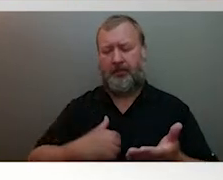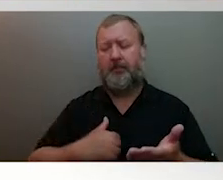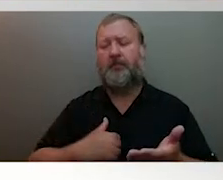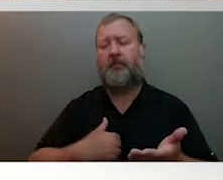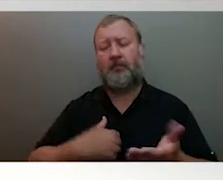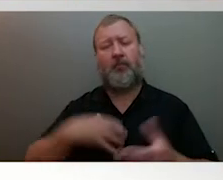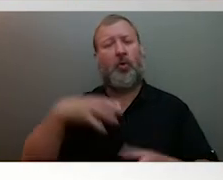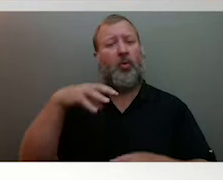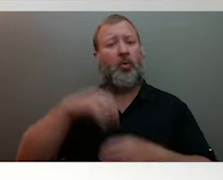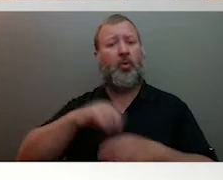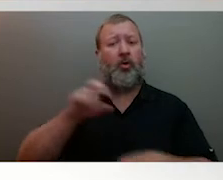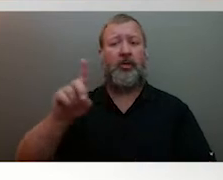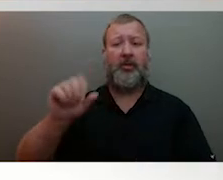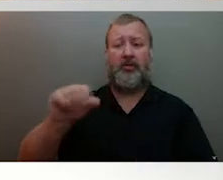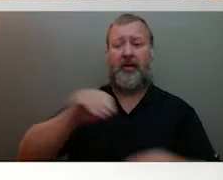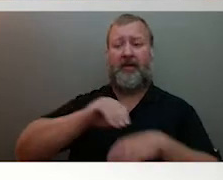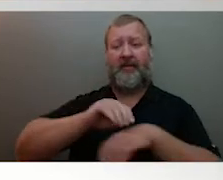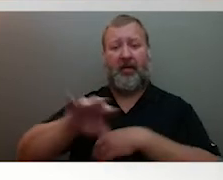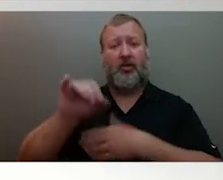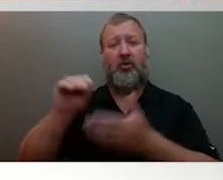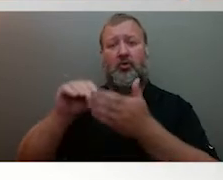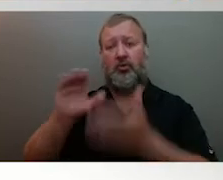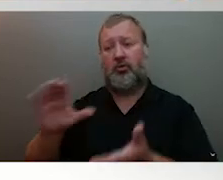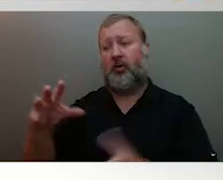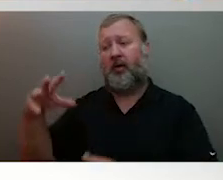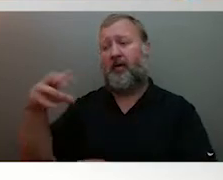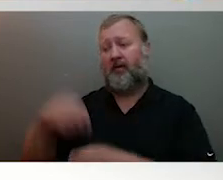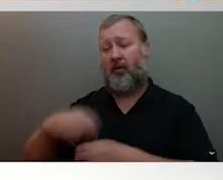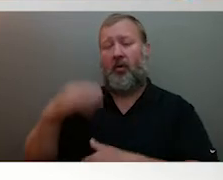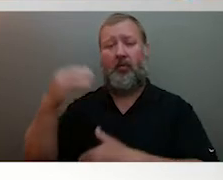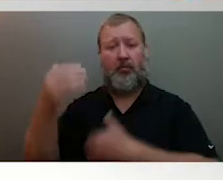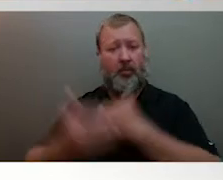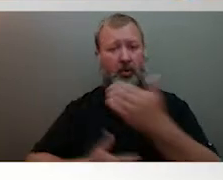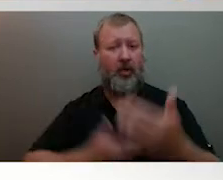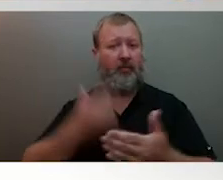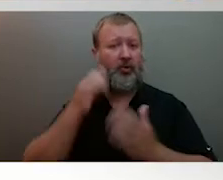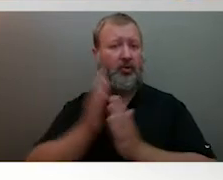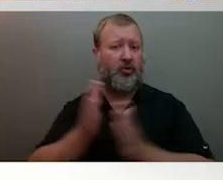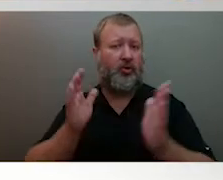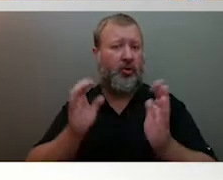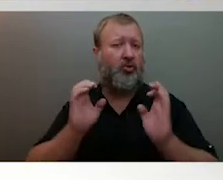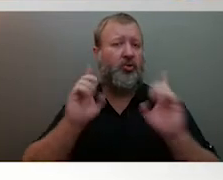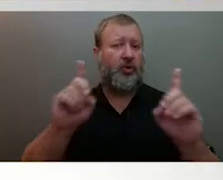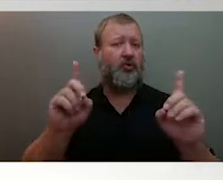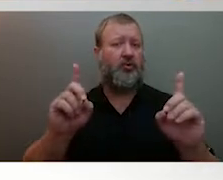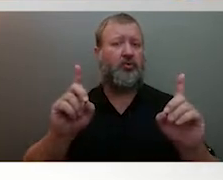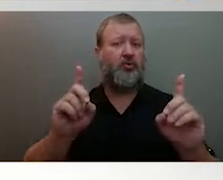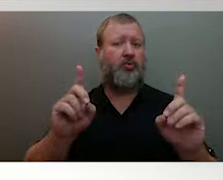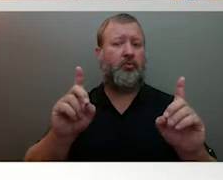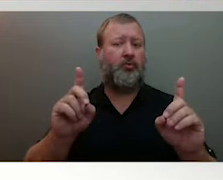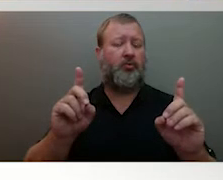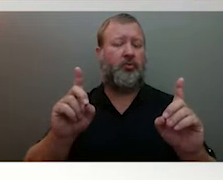how the student's disability affects the student's involvement and progress in the general education